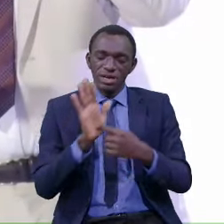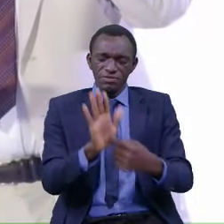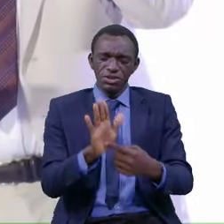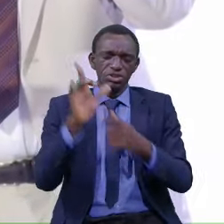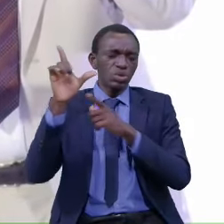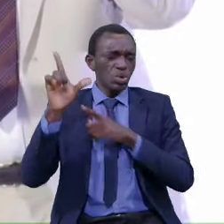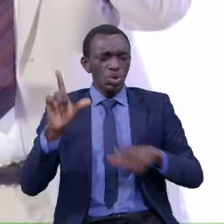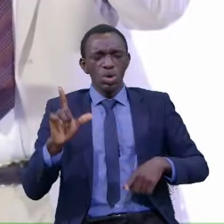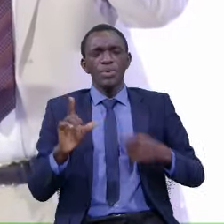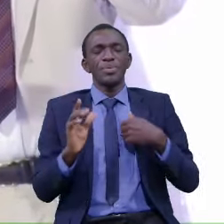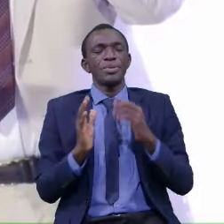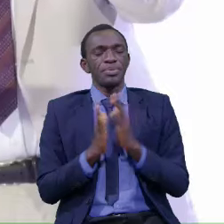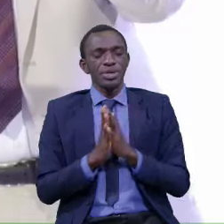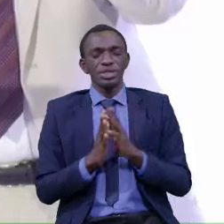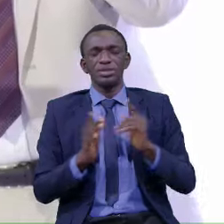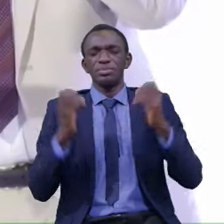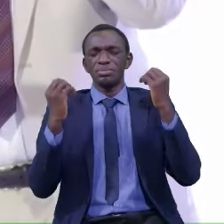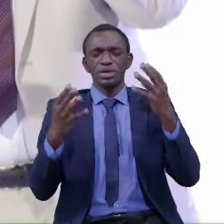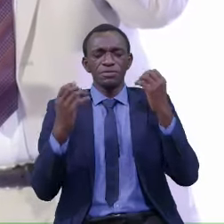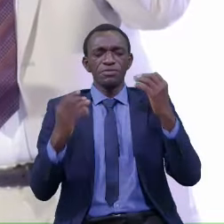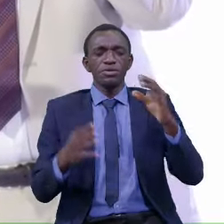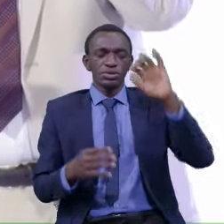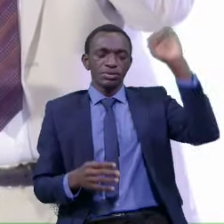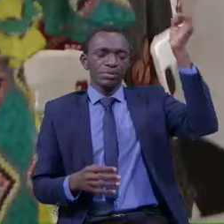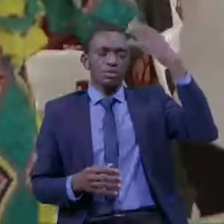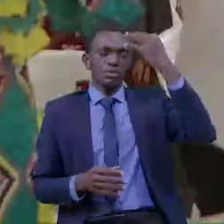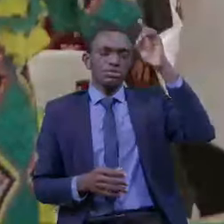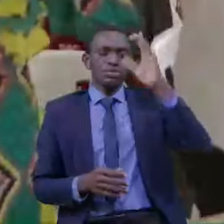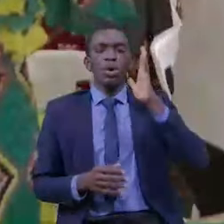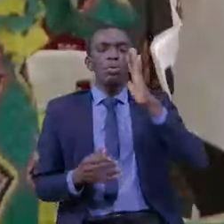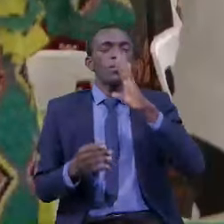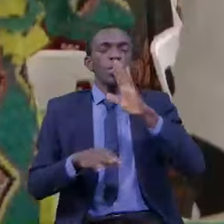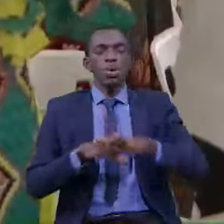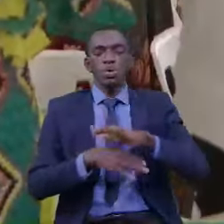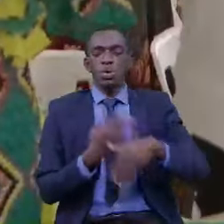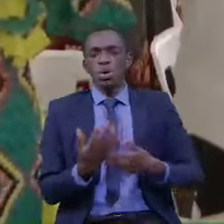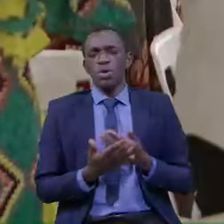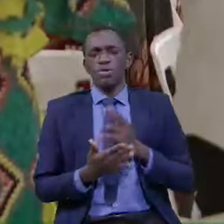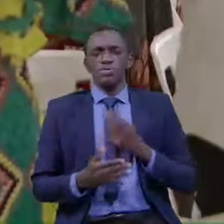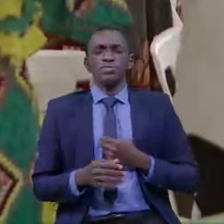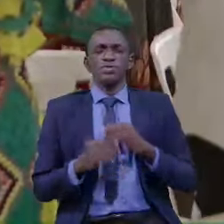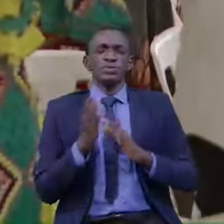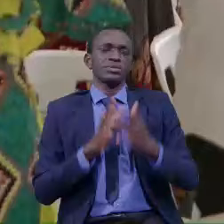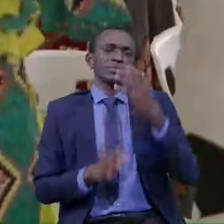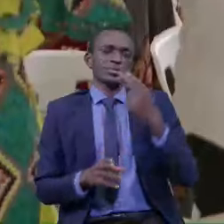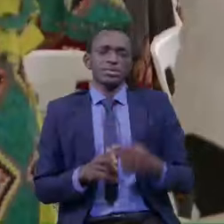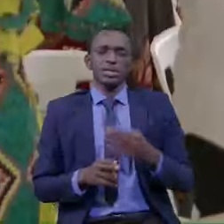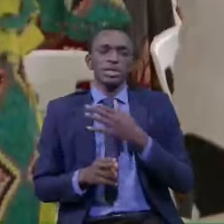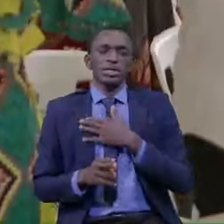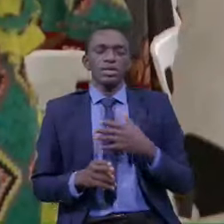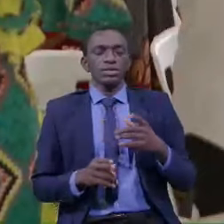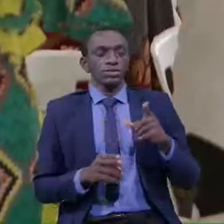the manifold grace of God will be upon everyone. You, that person there in